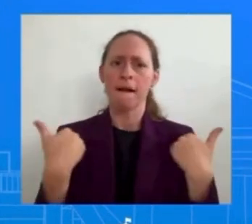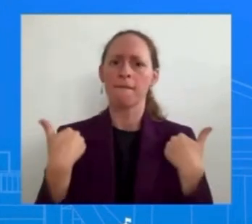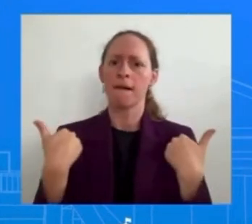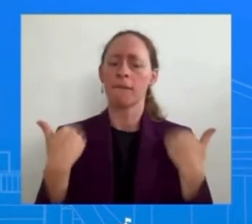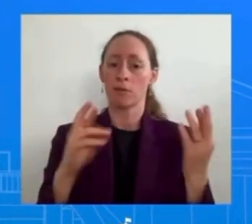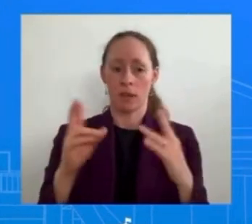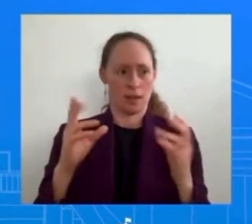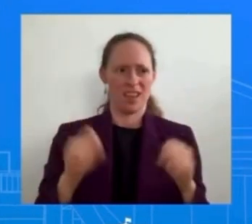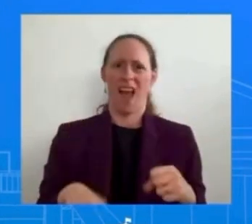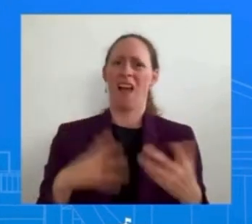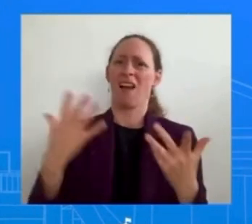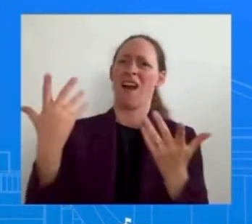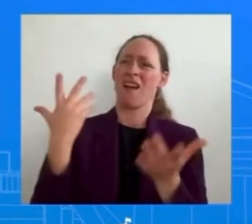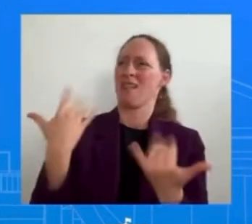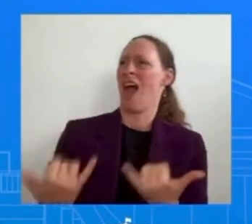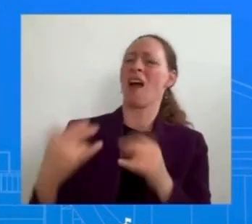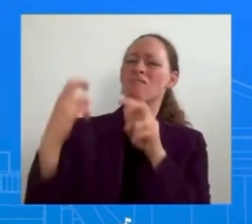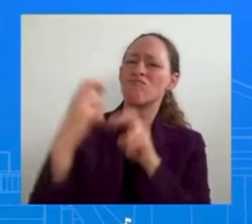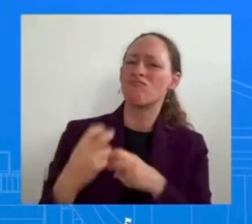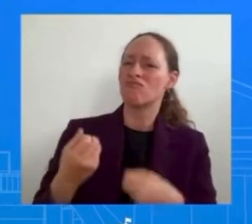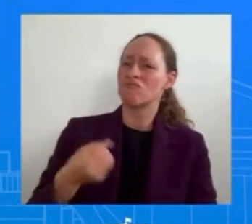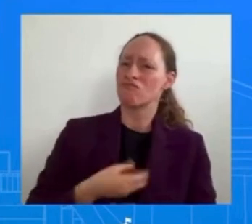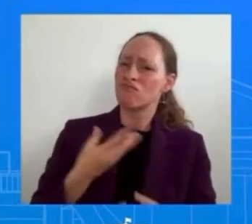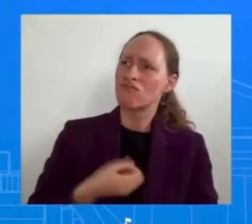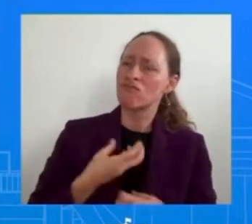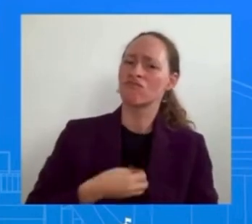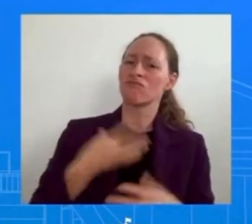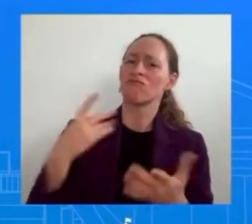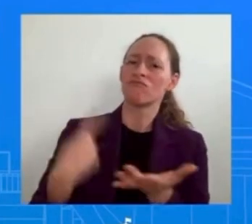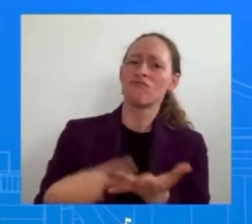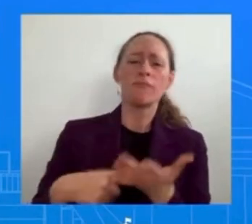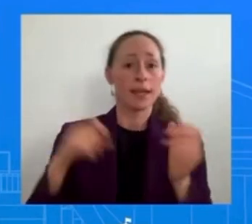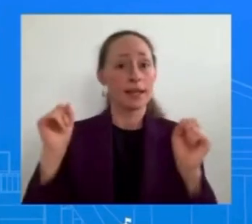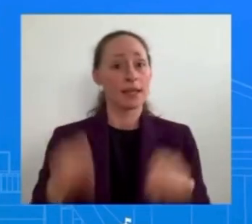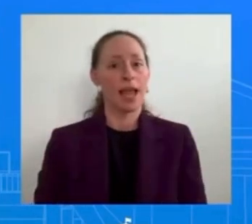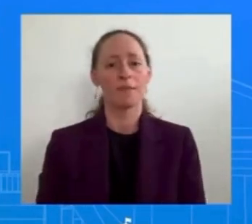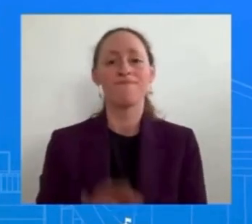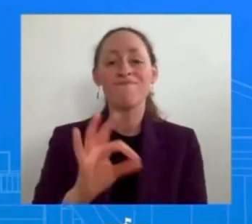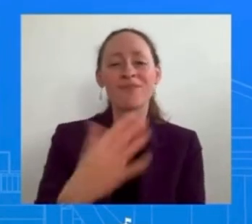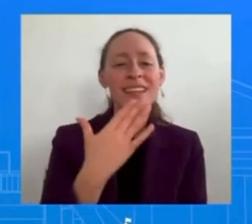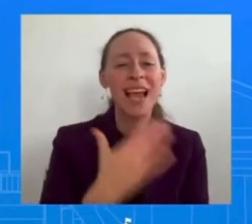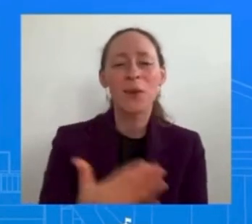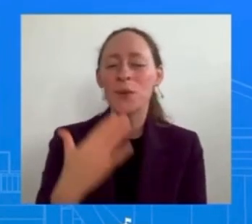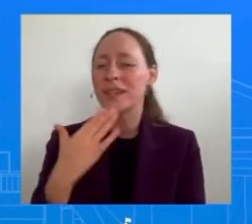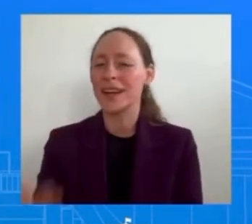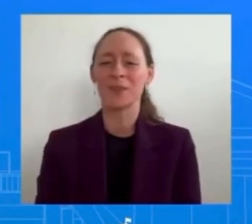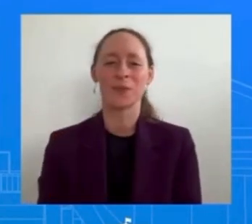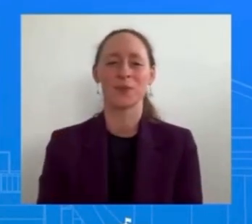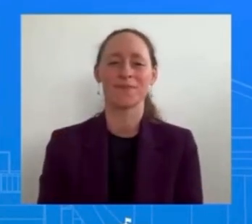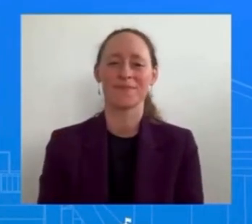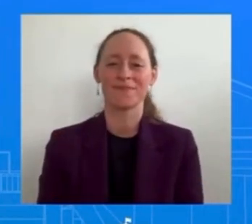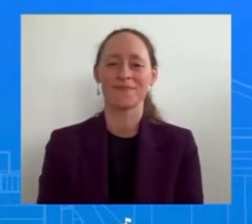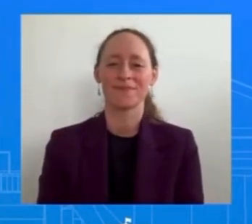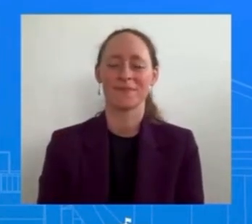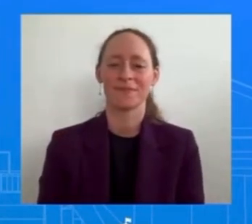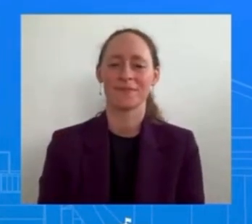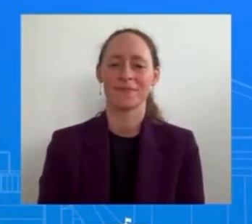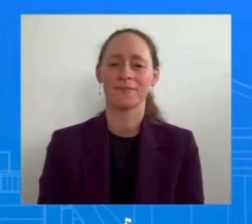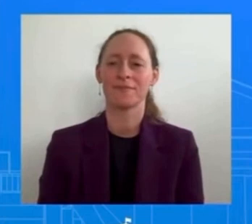having. Thank you so much. Thank you for doing this again. My pleasure. Thank you for everything that you're doing.